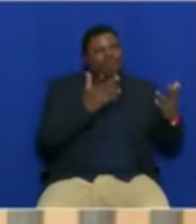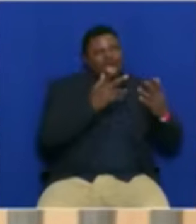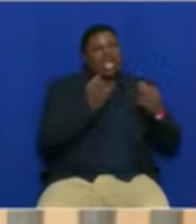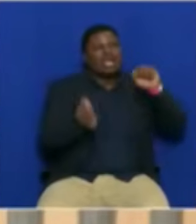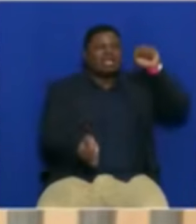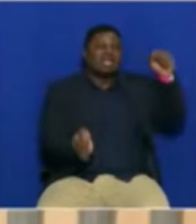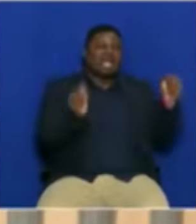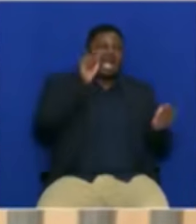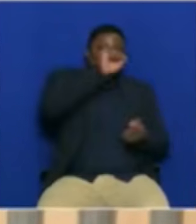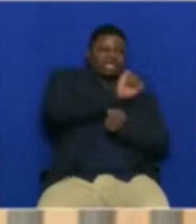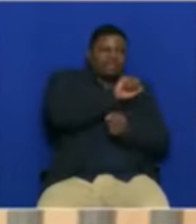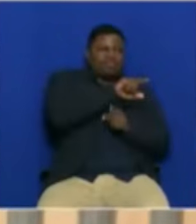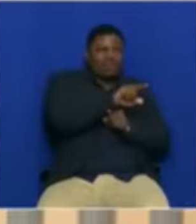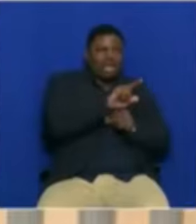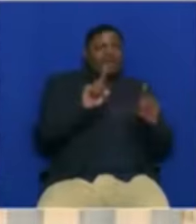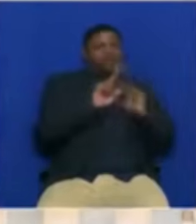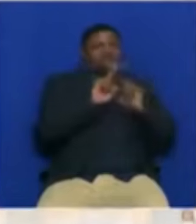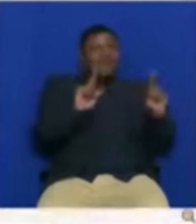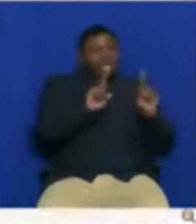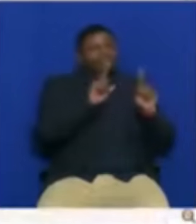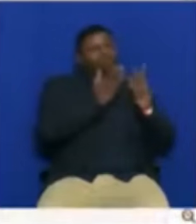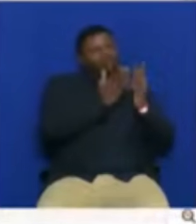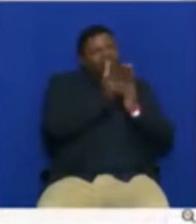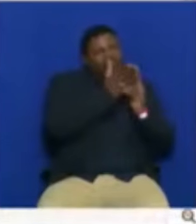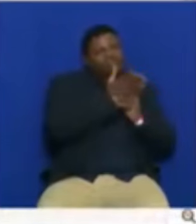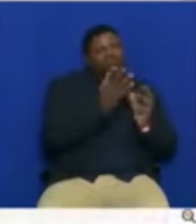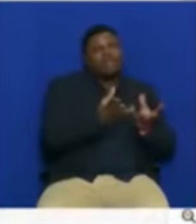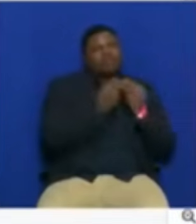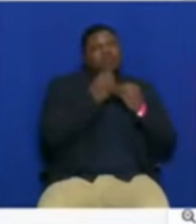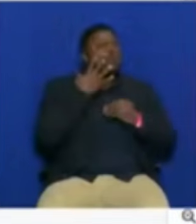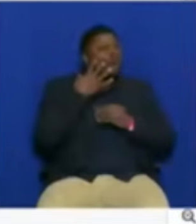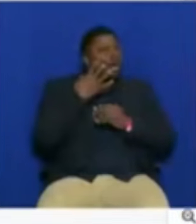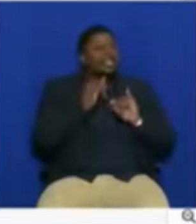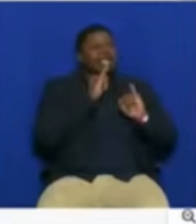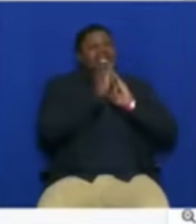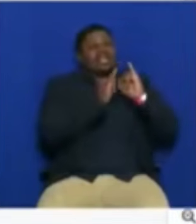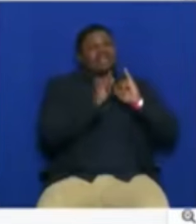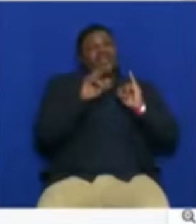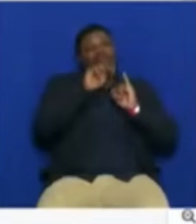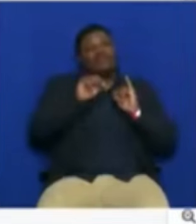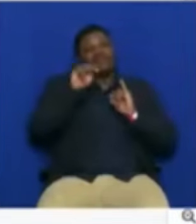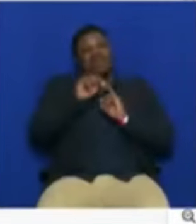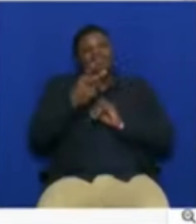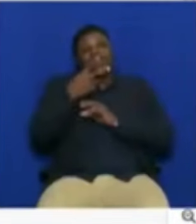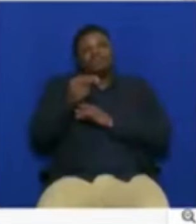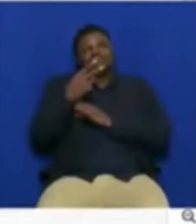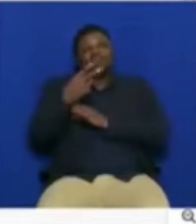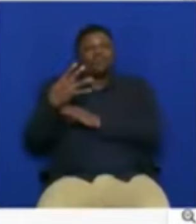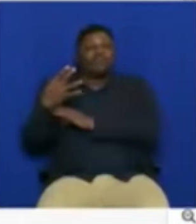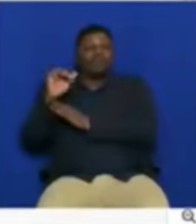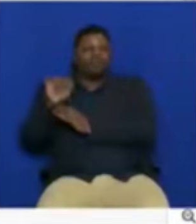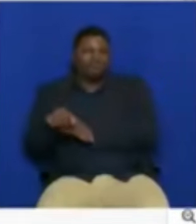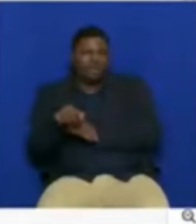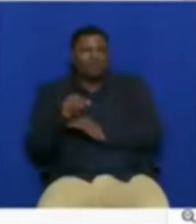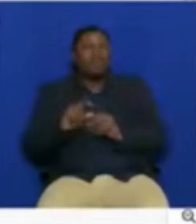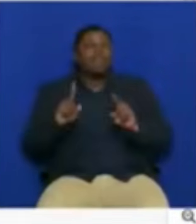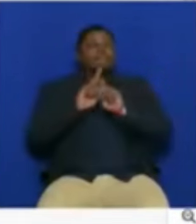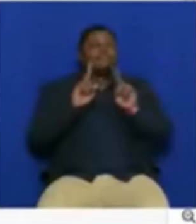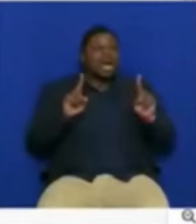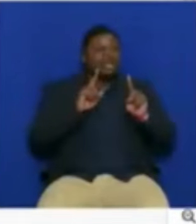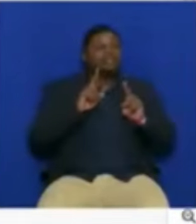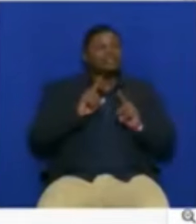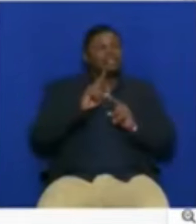11 November 24. Third, failure to address Major General Madondo's results of the polygraph